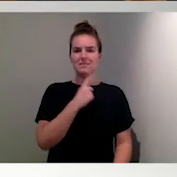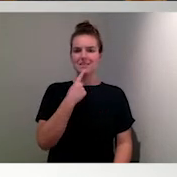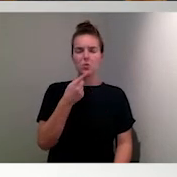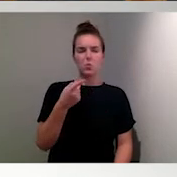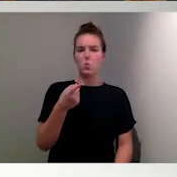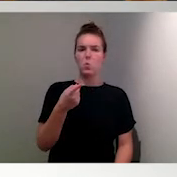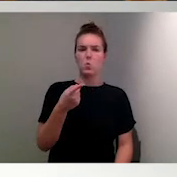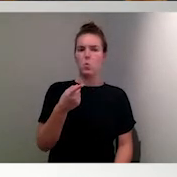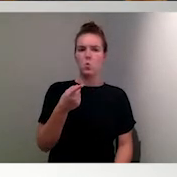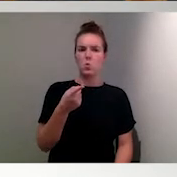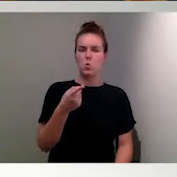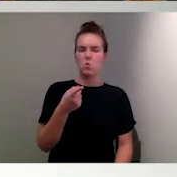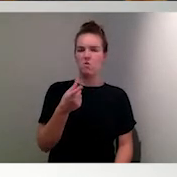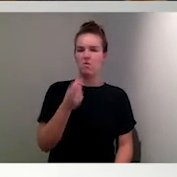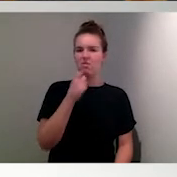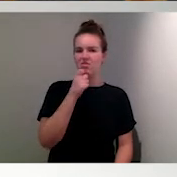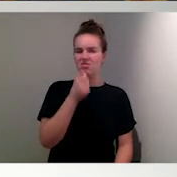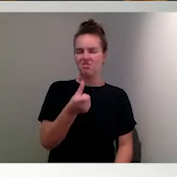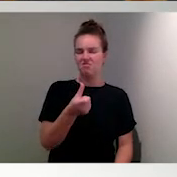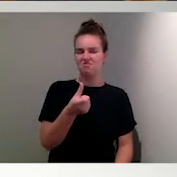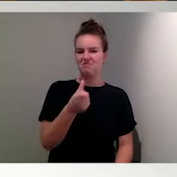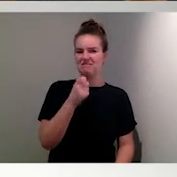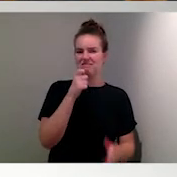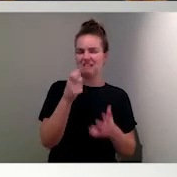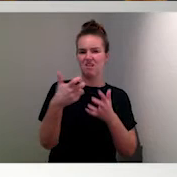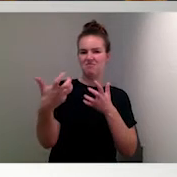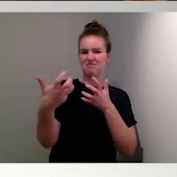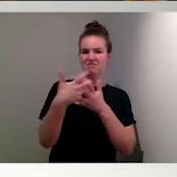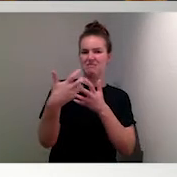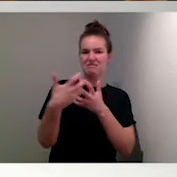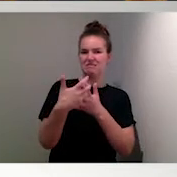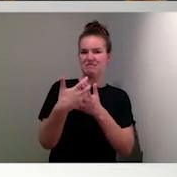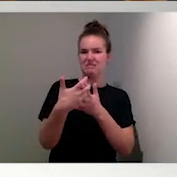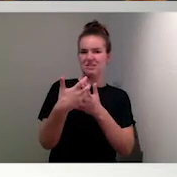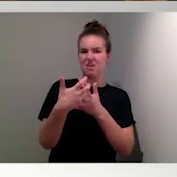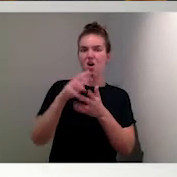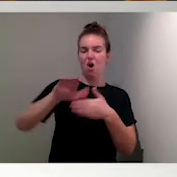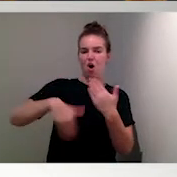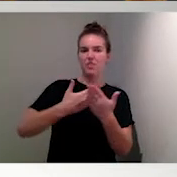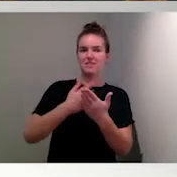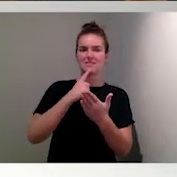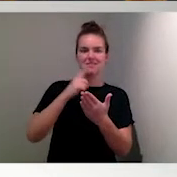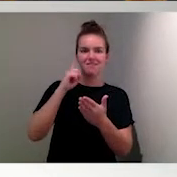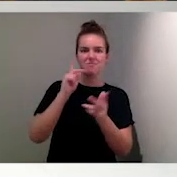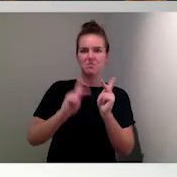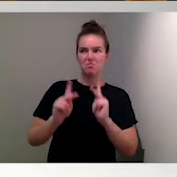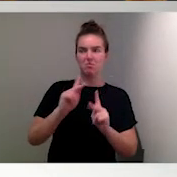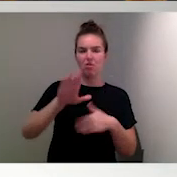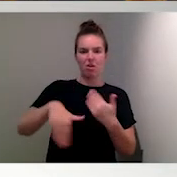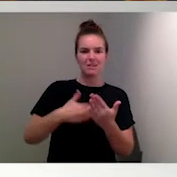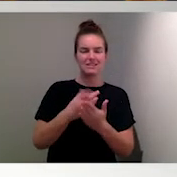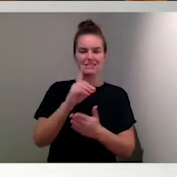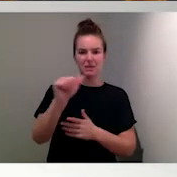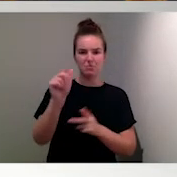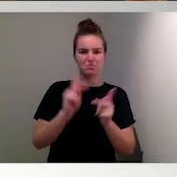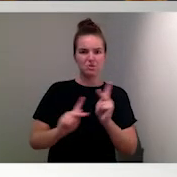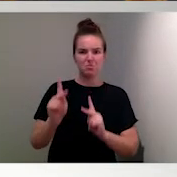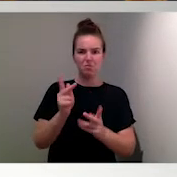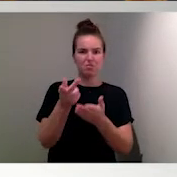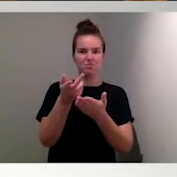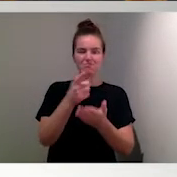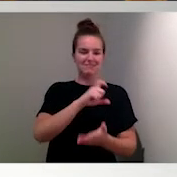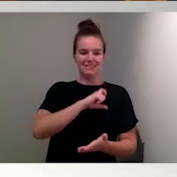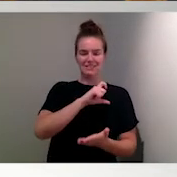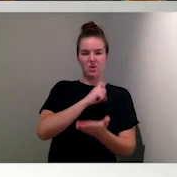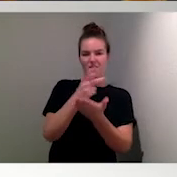but they failed all the deaf, all the disabled. And that's why, with New York, we're talking there about